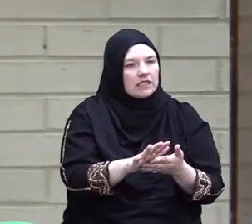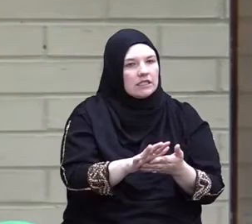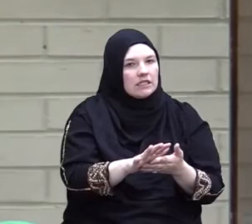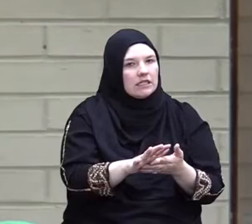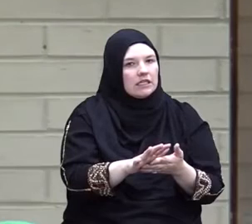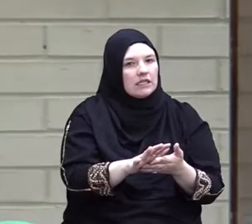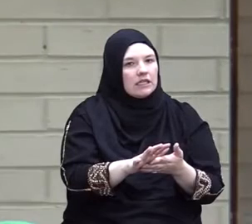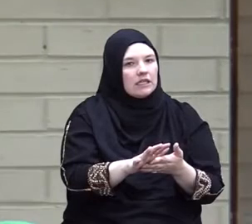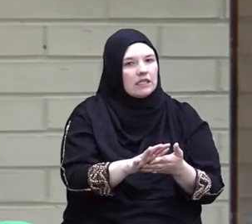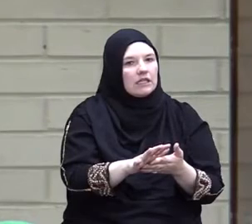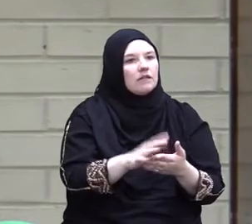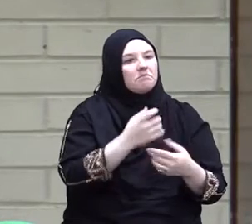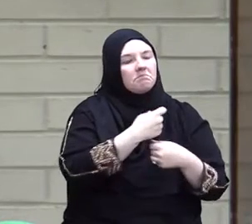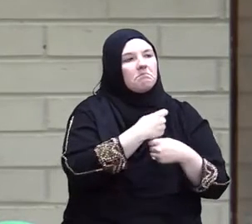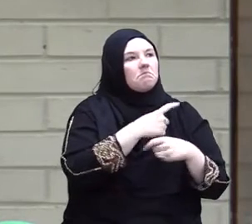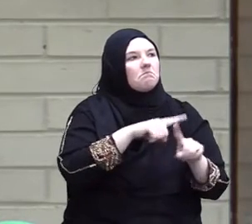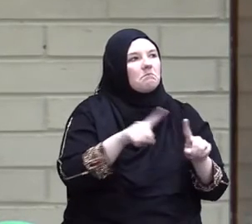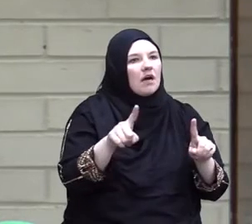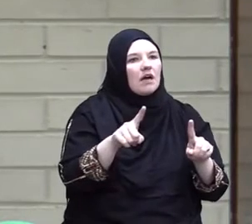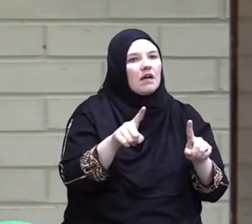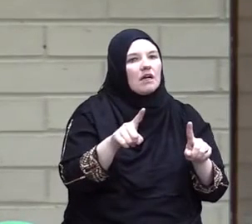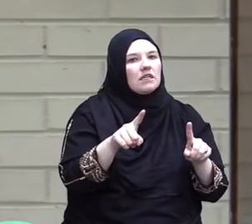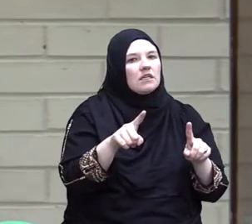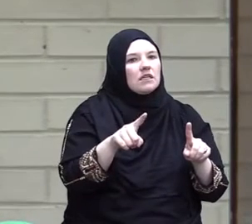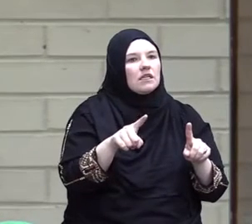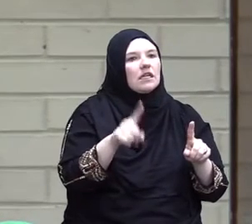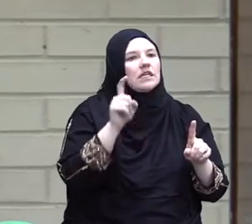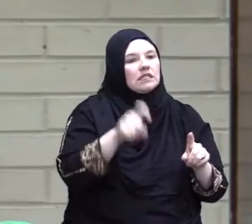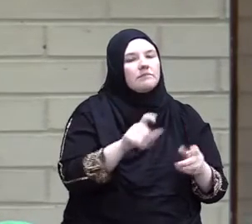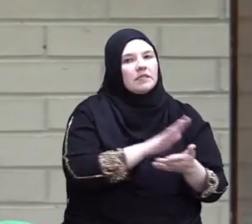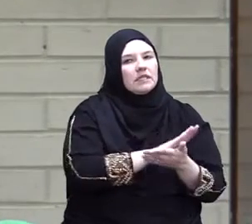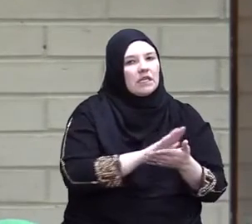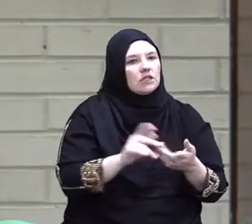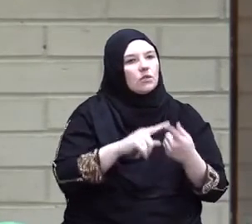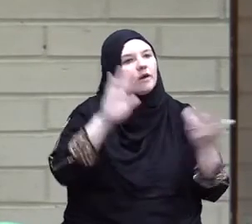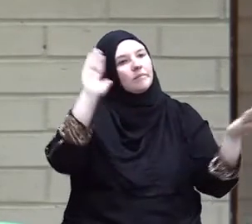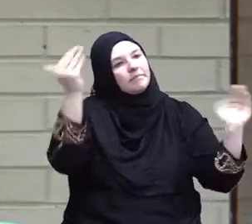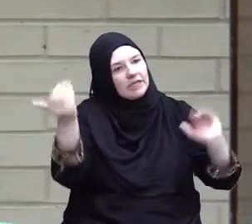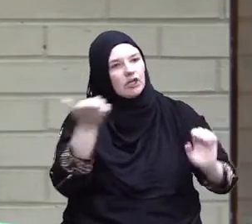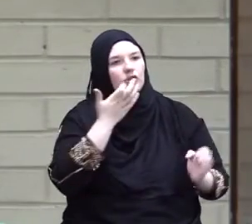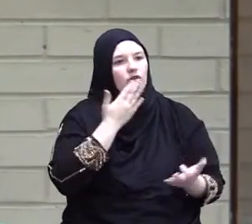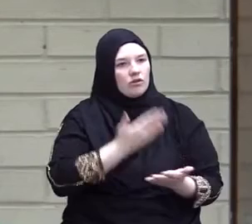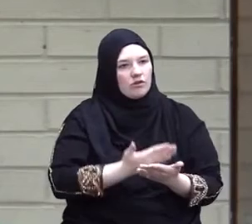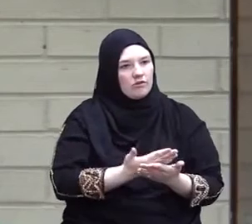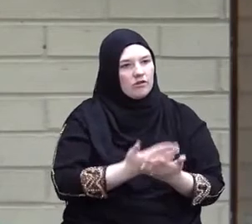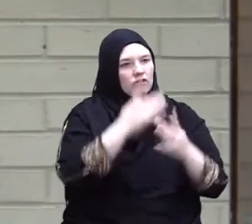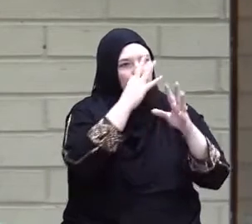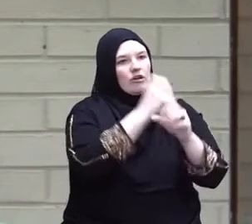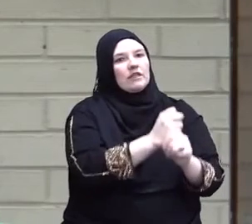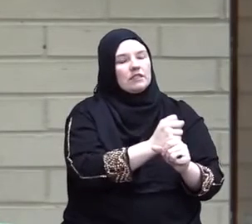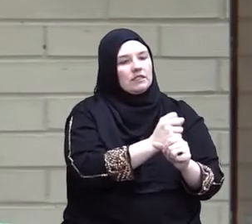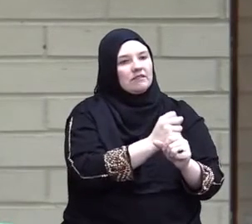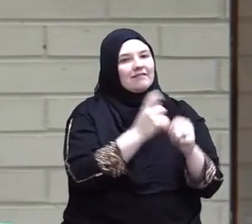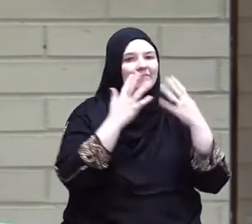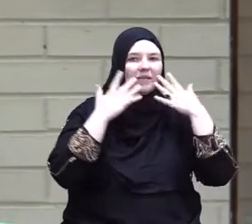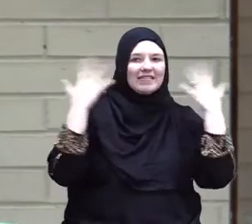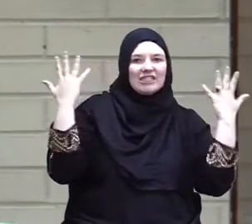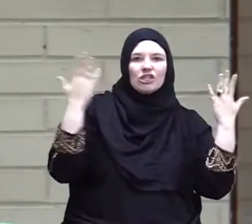to make to look good. It has been made to appear good, attractive,